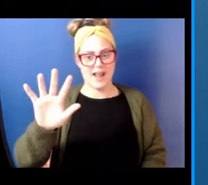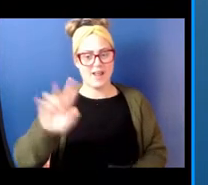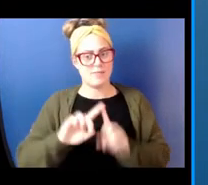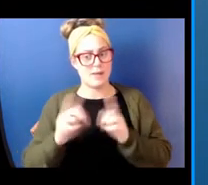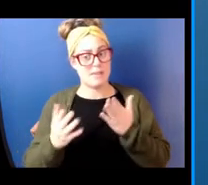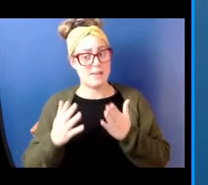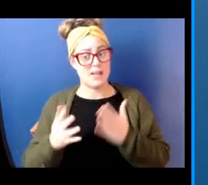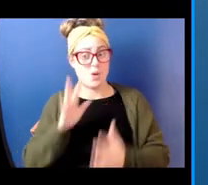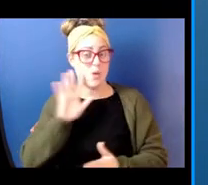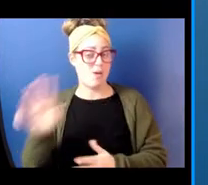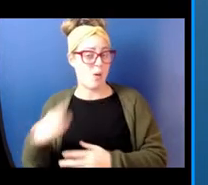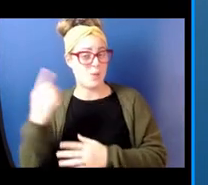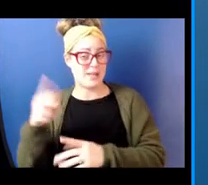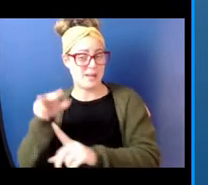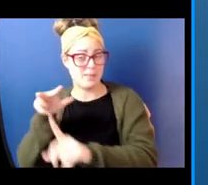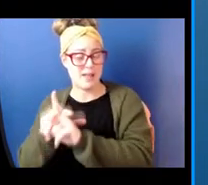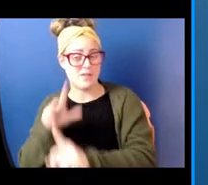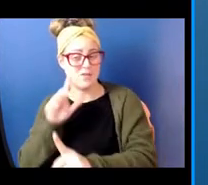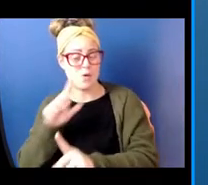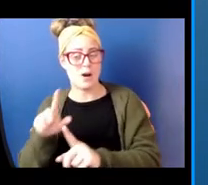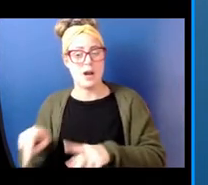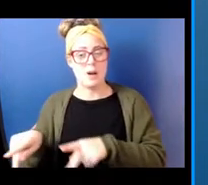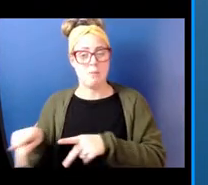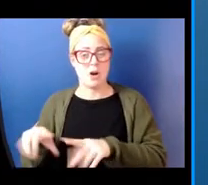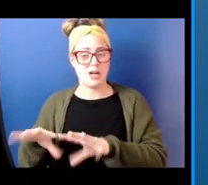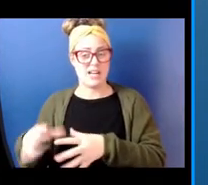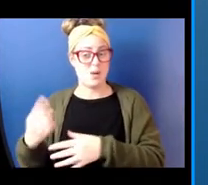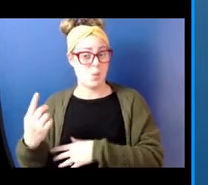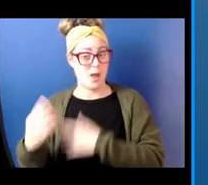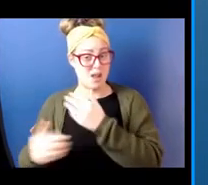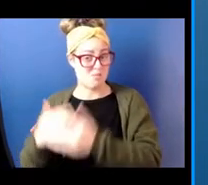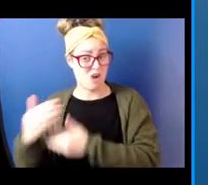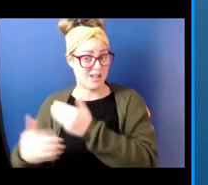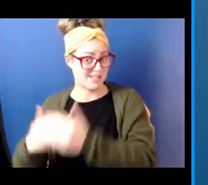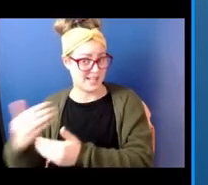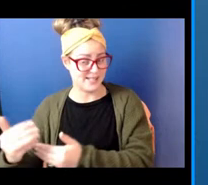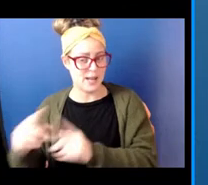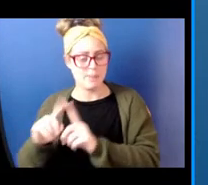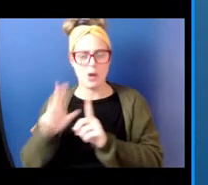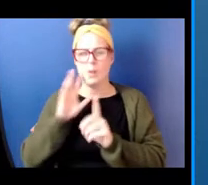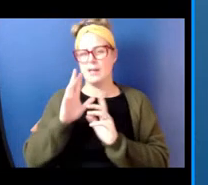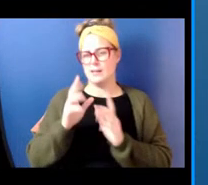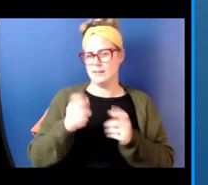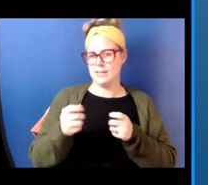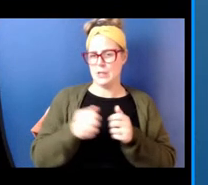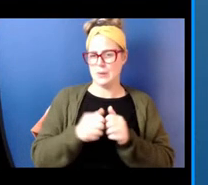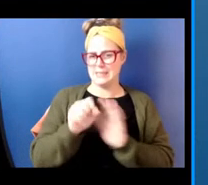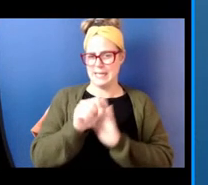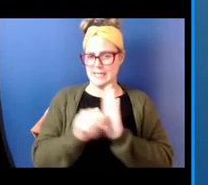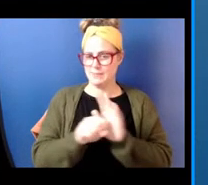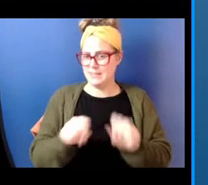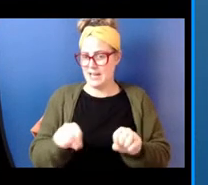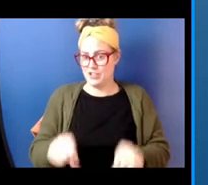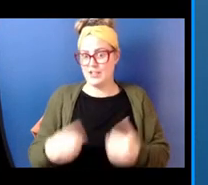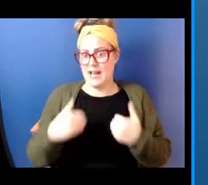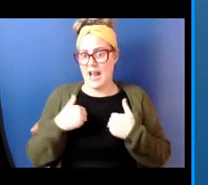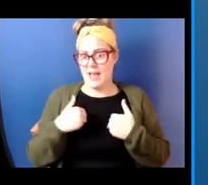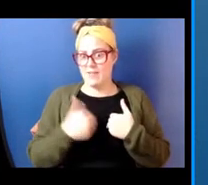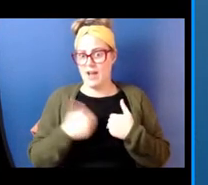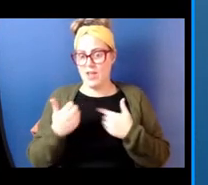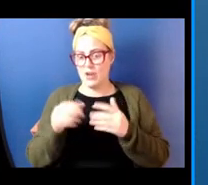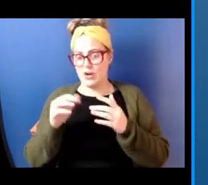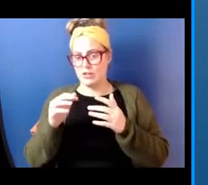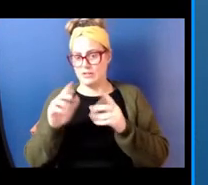apply to party run processes but we're going to be dealing with States potentially that have other forms of